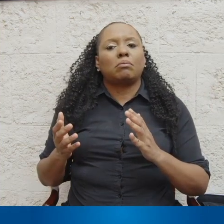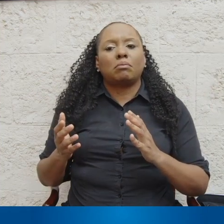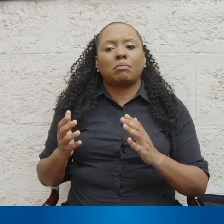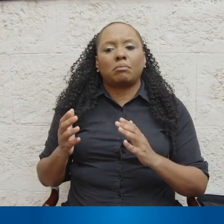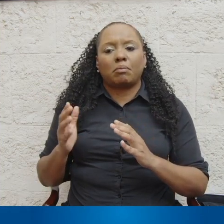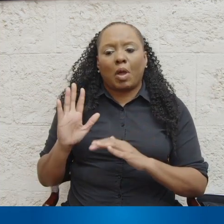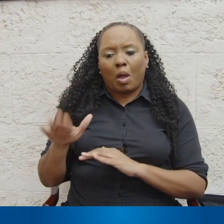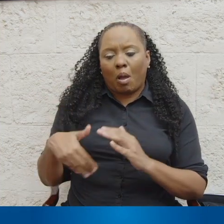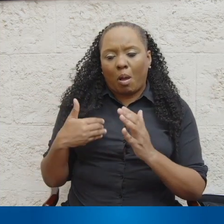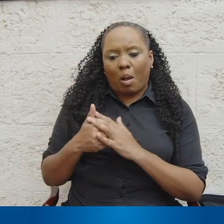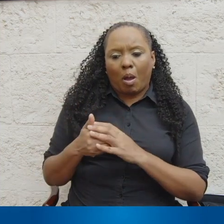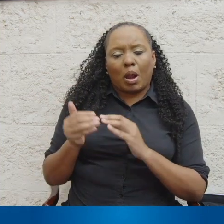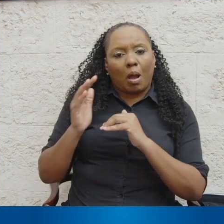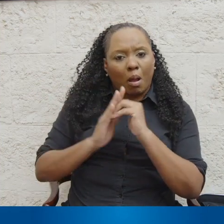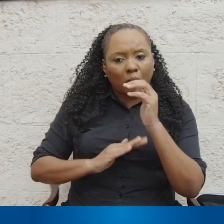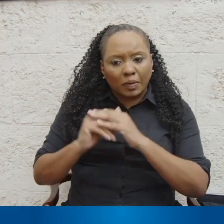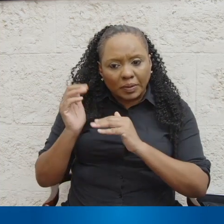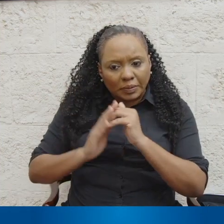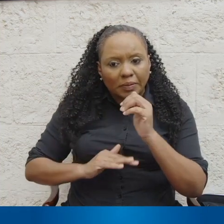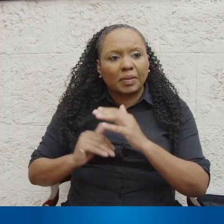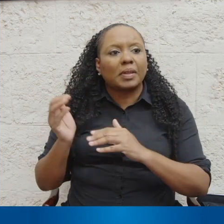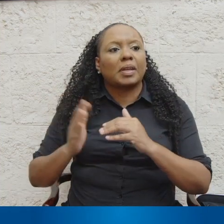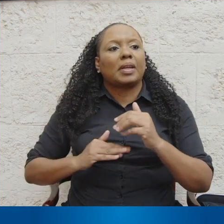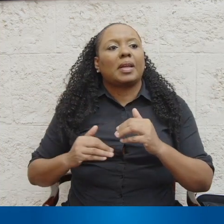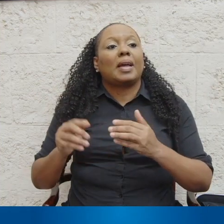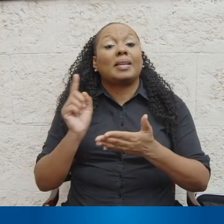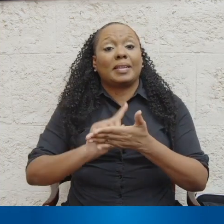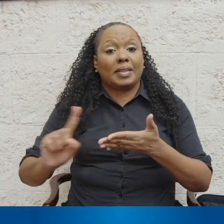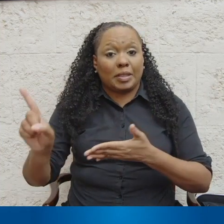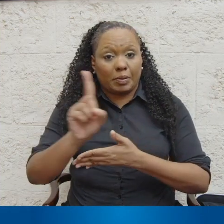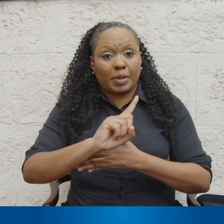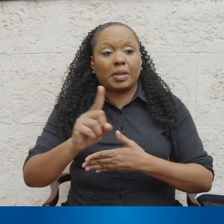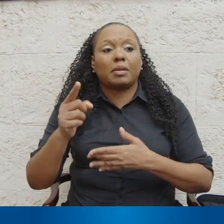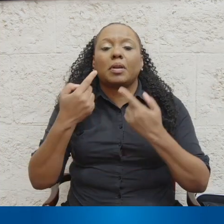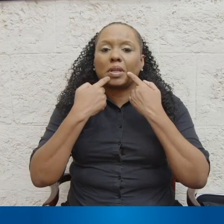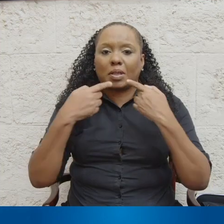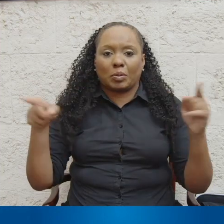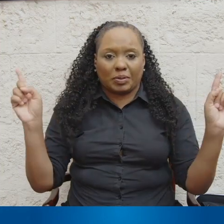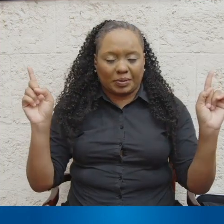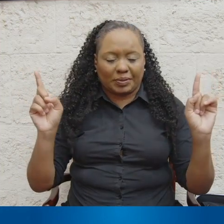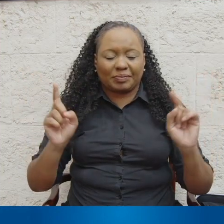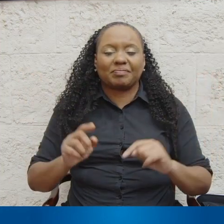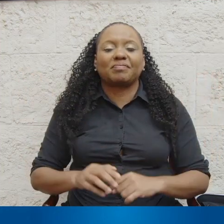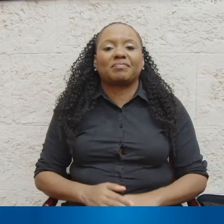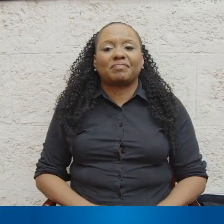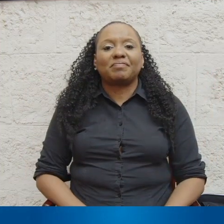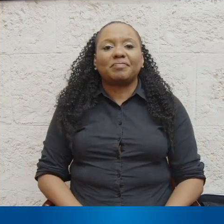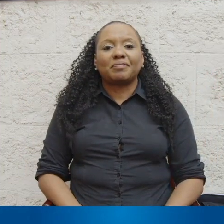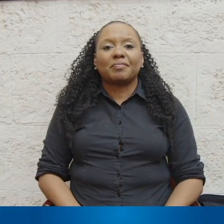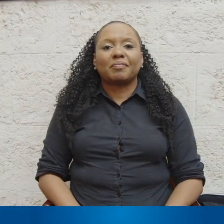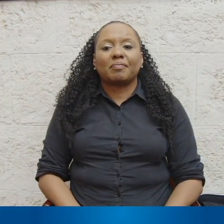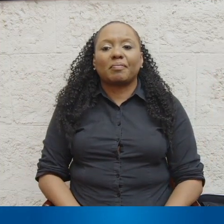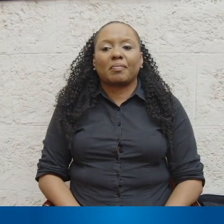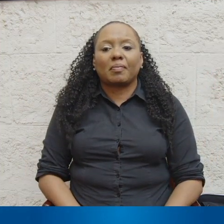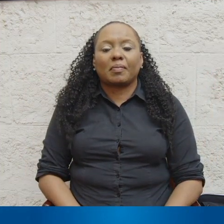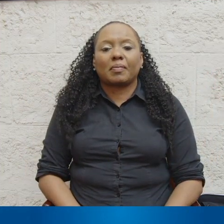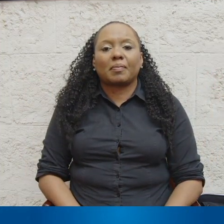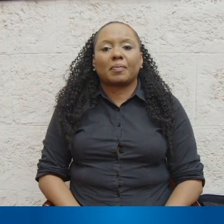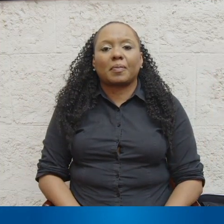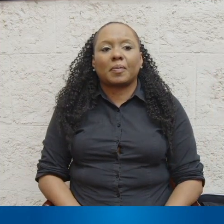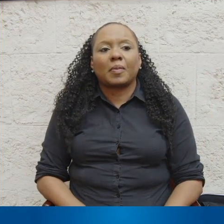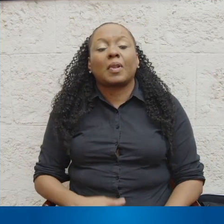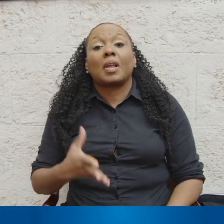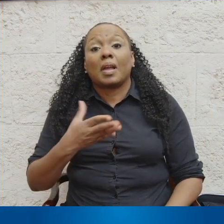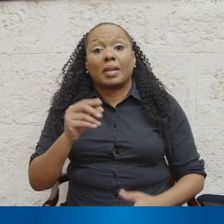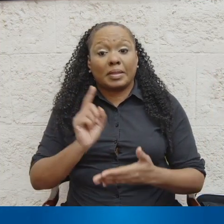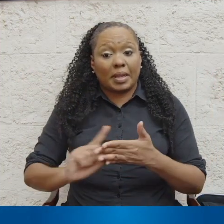early next week, be making an announcement on the crop over route. As well confirming the venues for